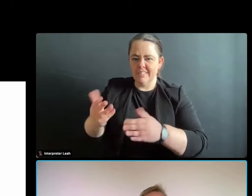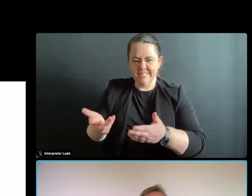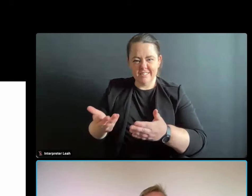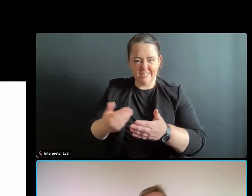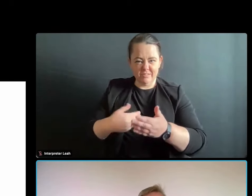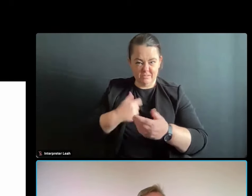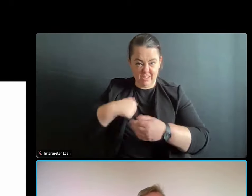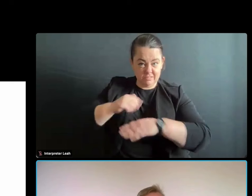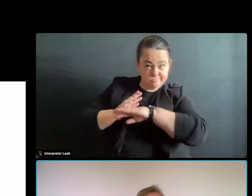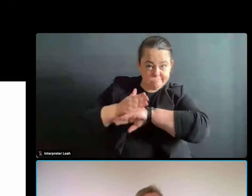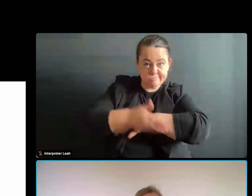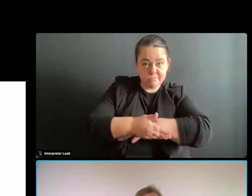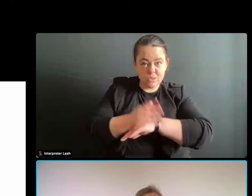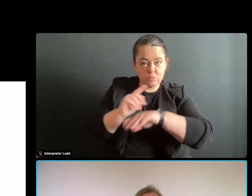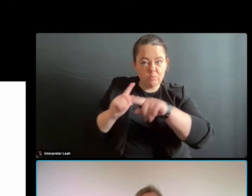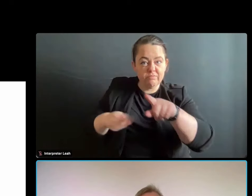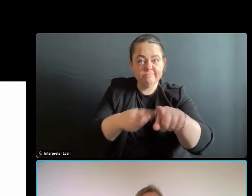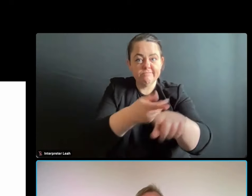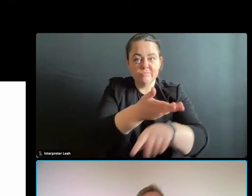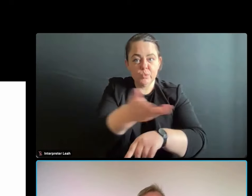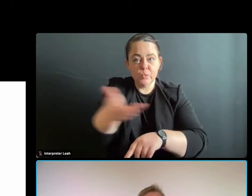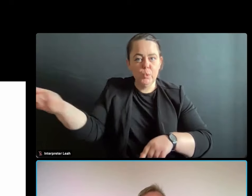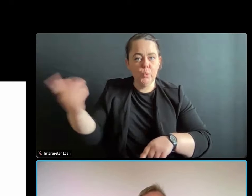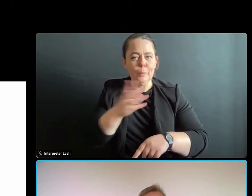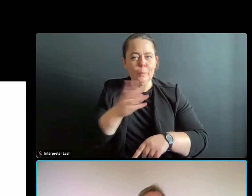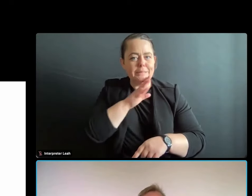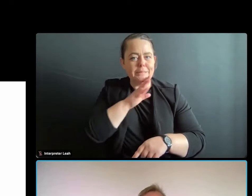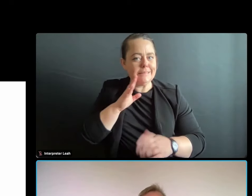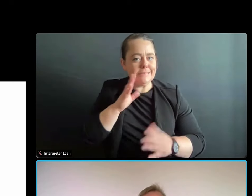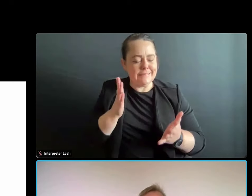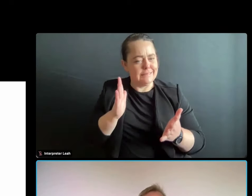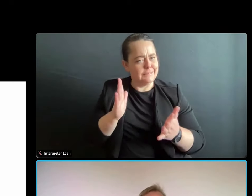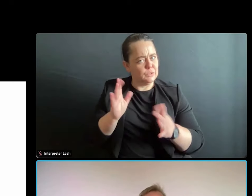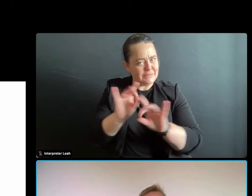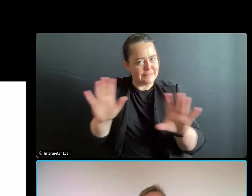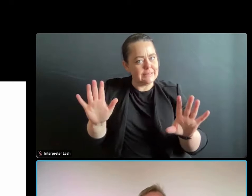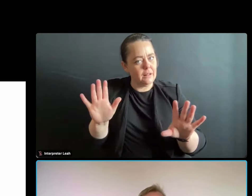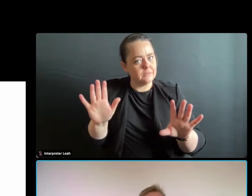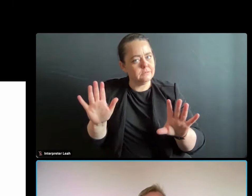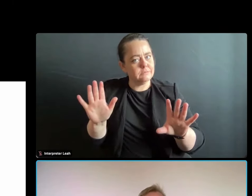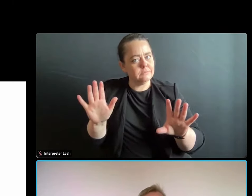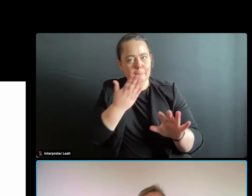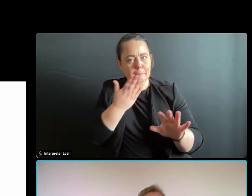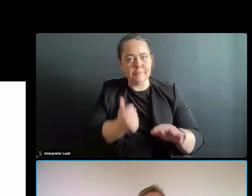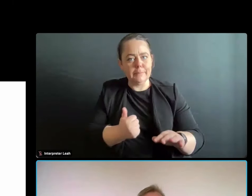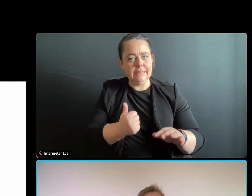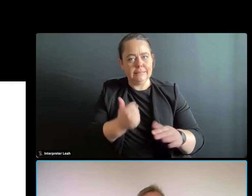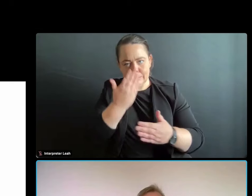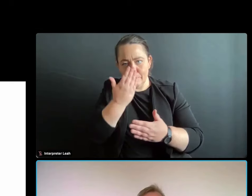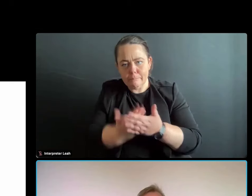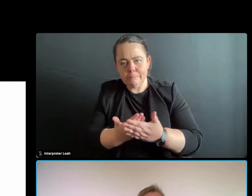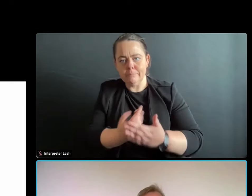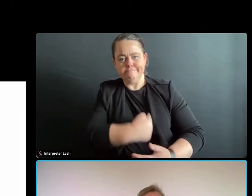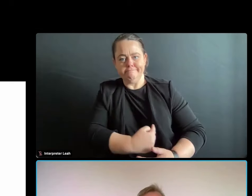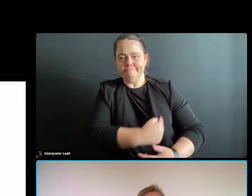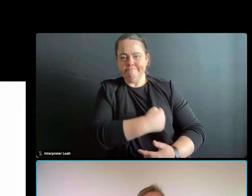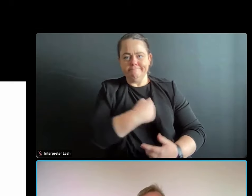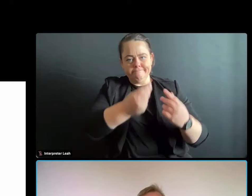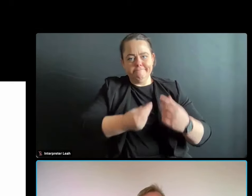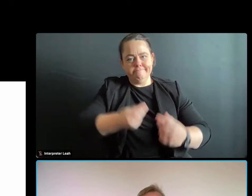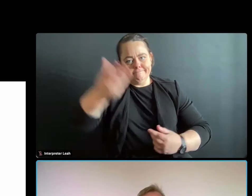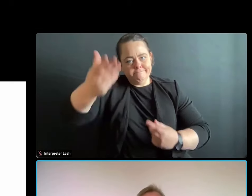all I've really got to say, because I'm just very conscious there's a lot to get through today, and I'm sure you'll